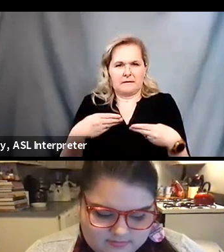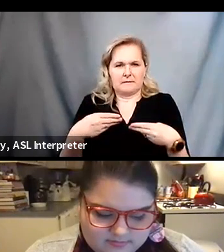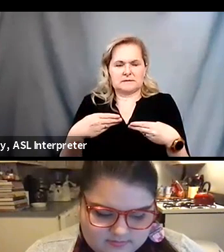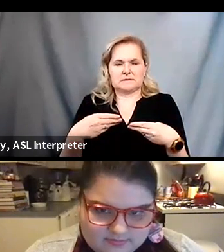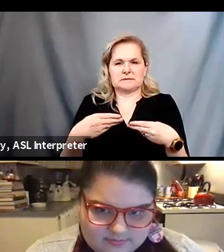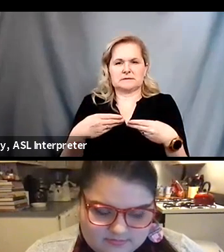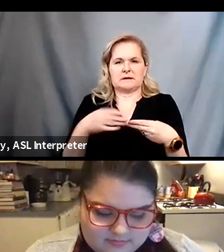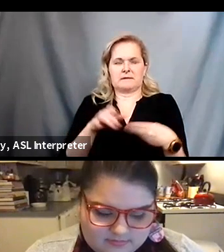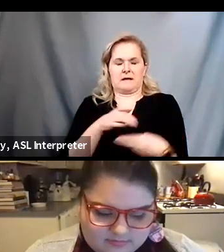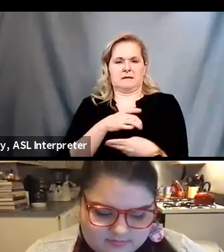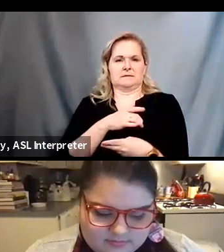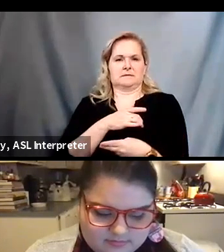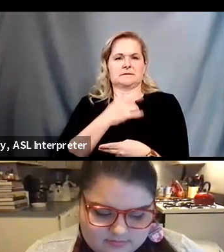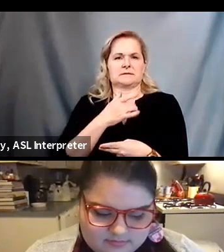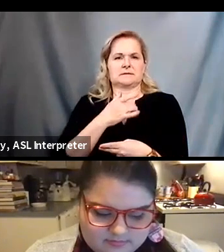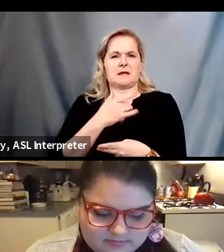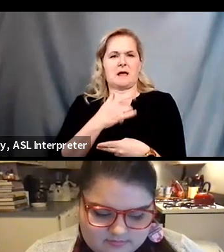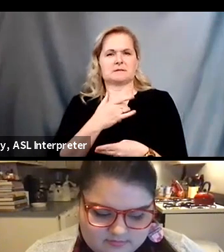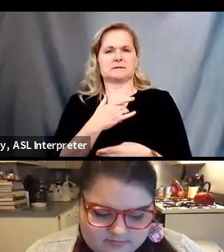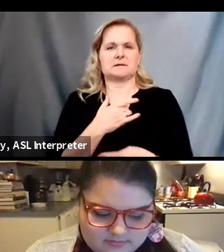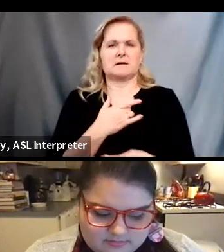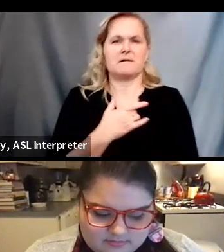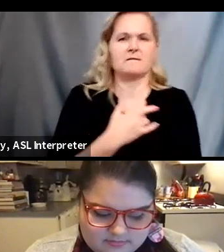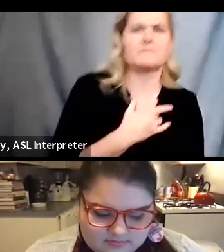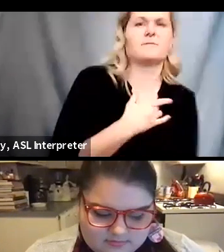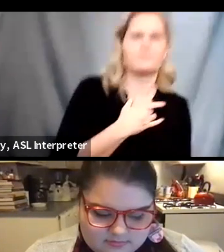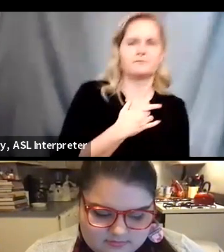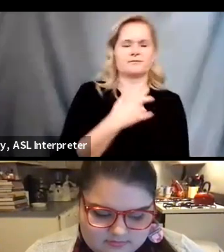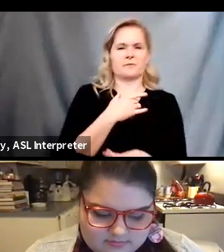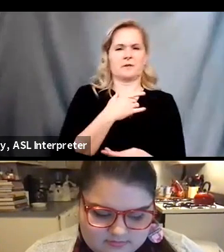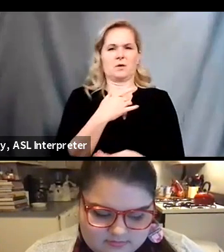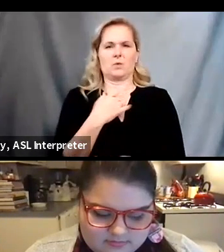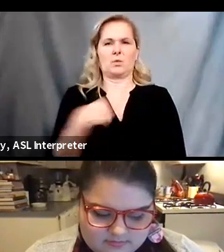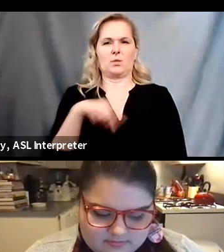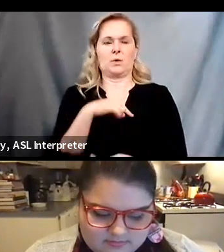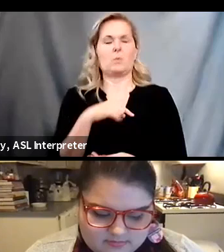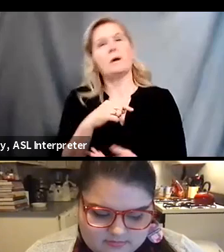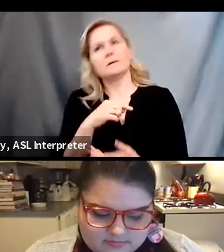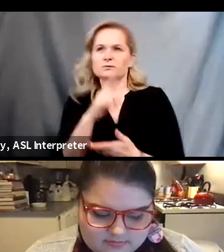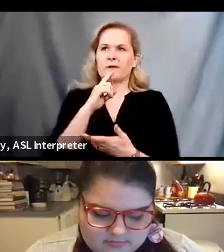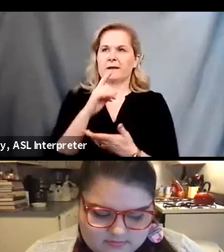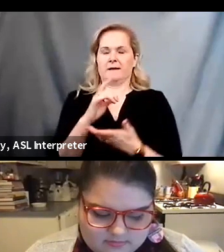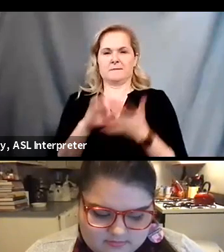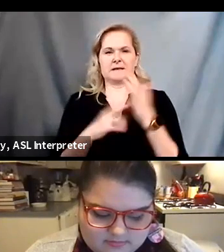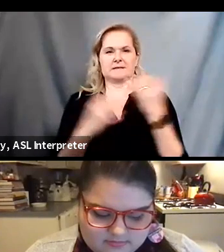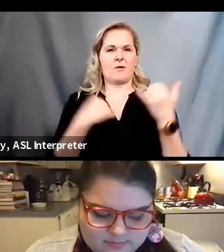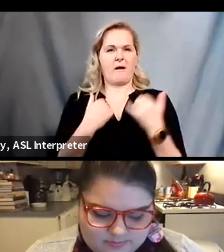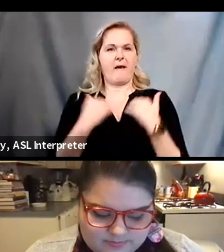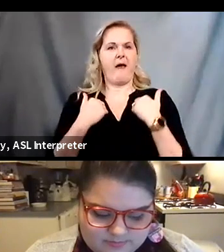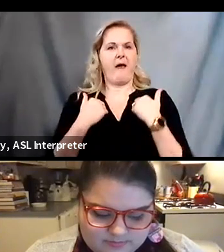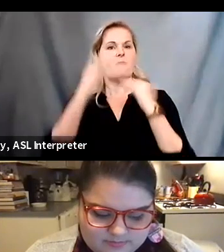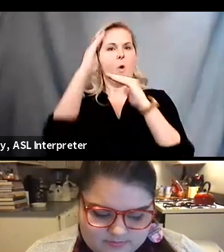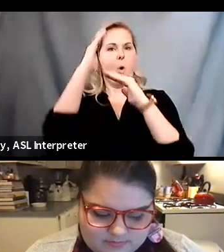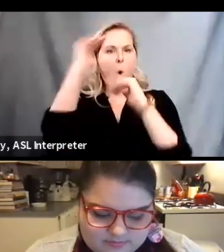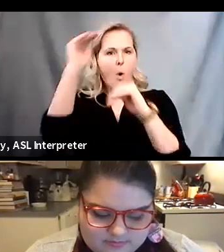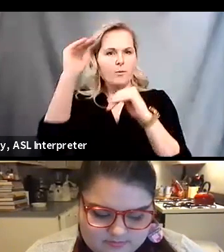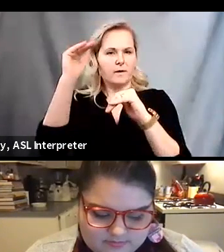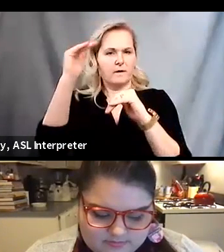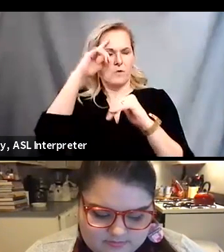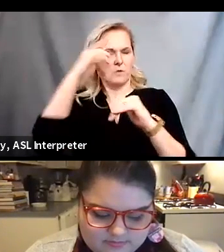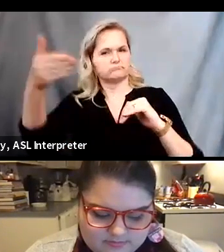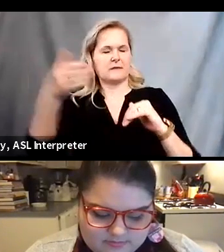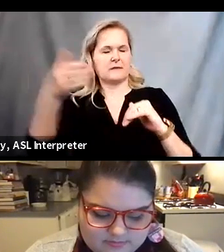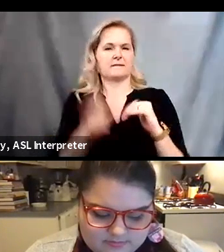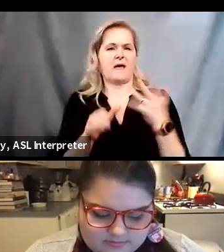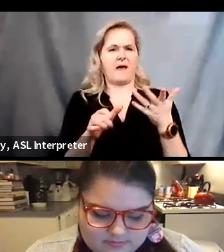this like sense of why we need to have like hope in our purpose. Or it gives me hope and for the like acts of kindness and